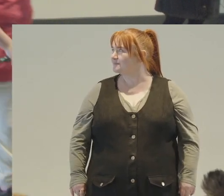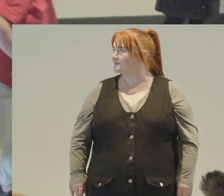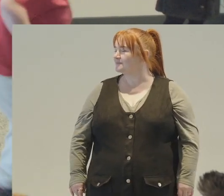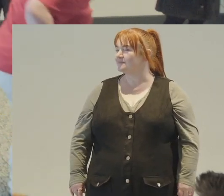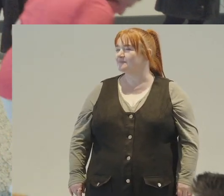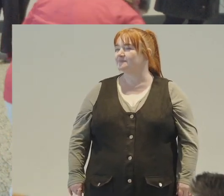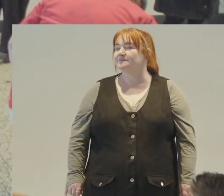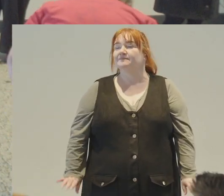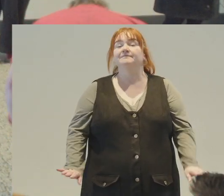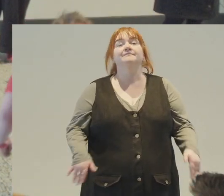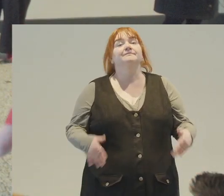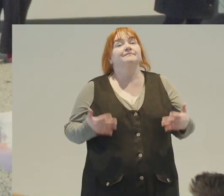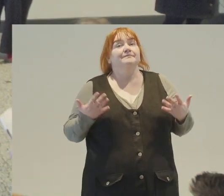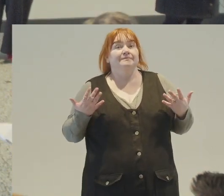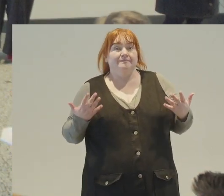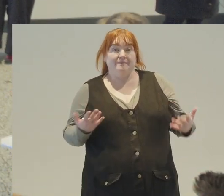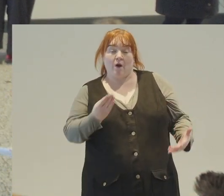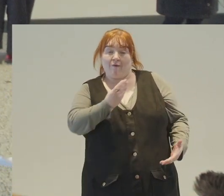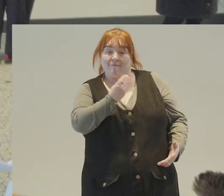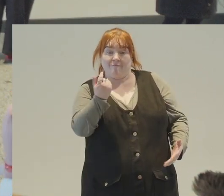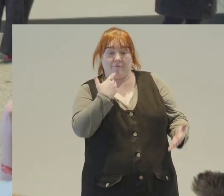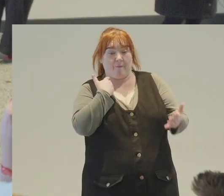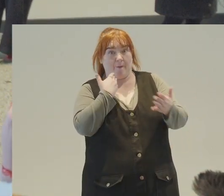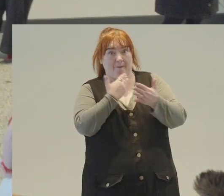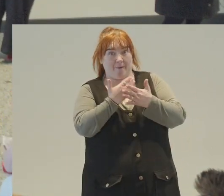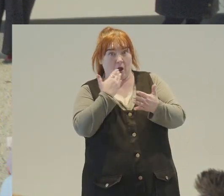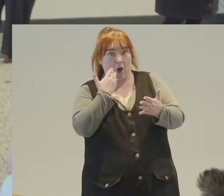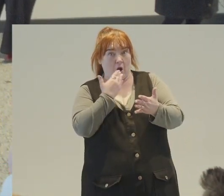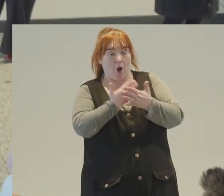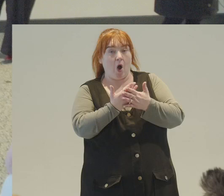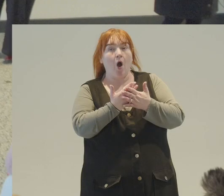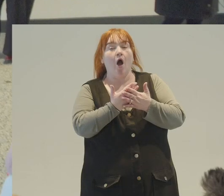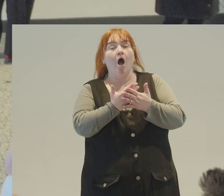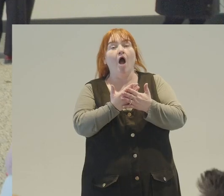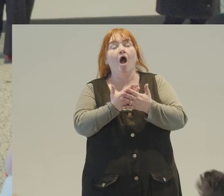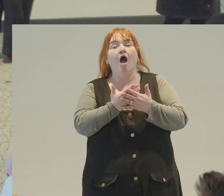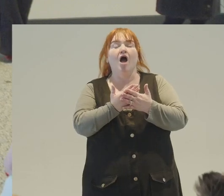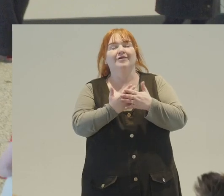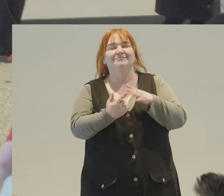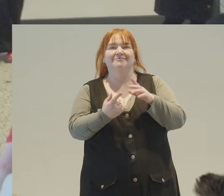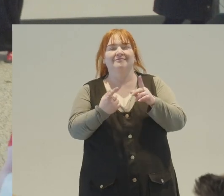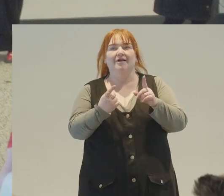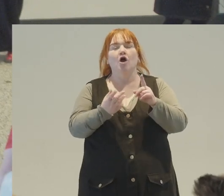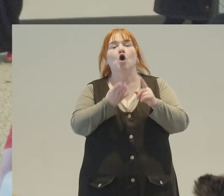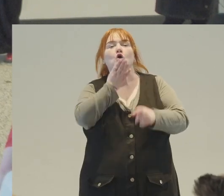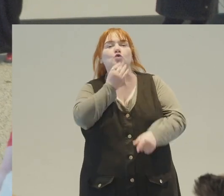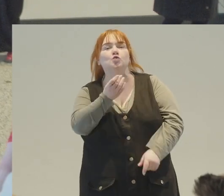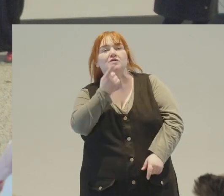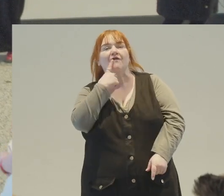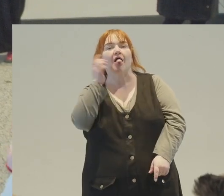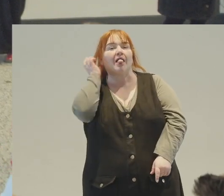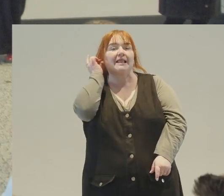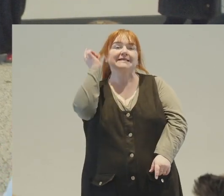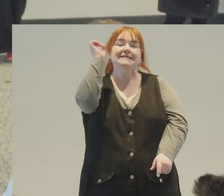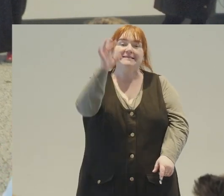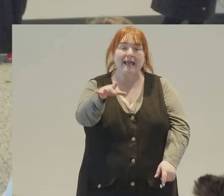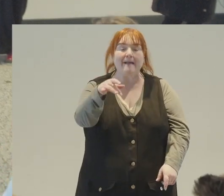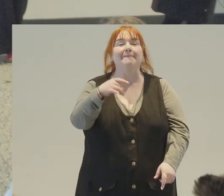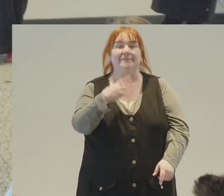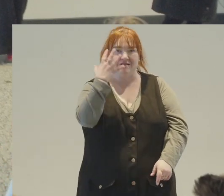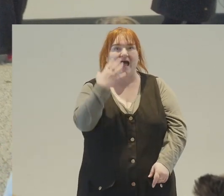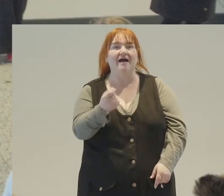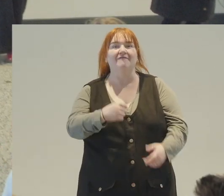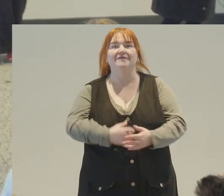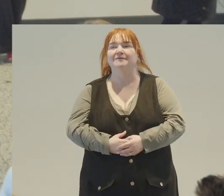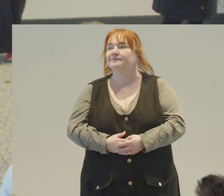So we've got a few more sort of top tips or top things about what creative support is. If we can have the next